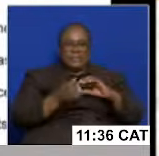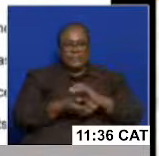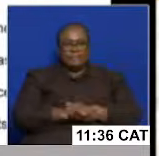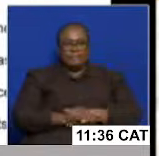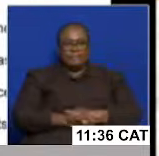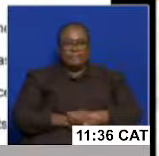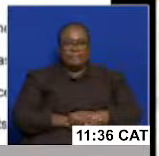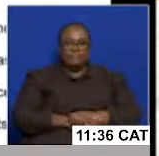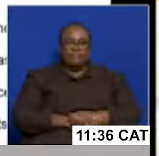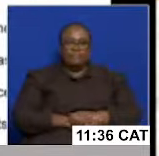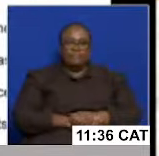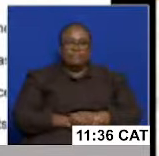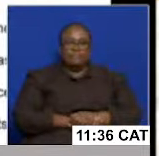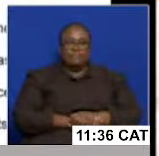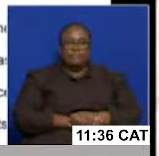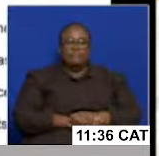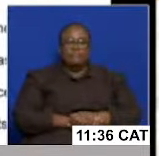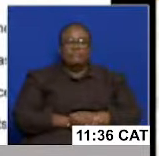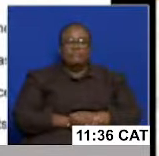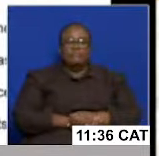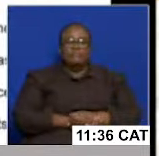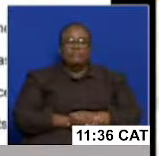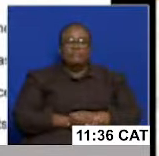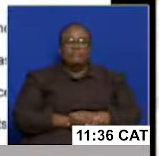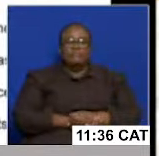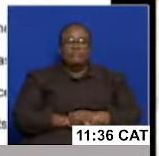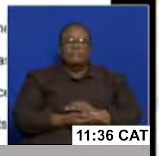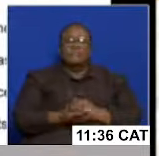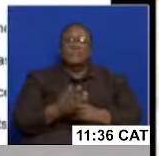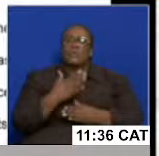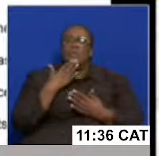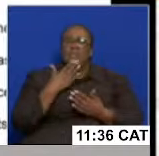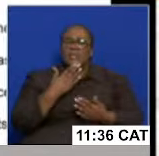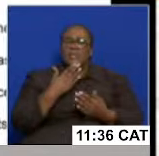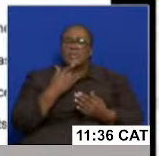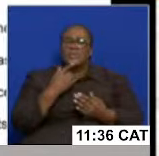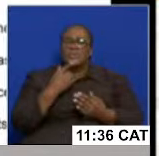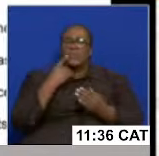Thank you, Witness. Can I just ask Witness K,